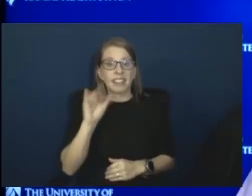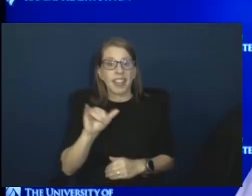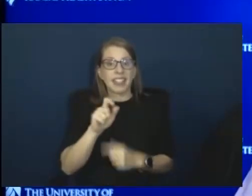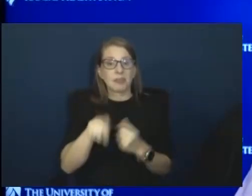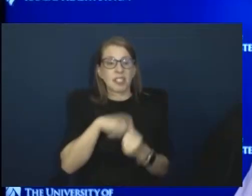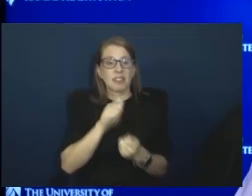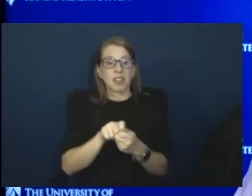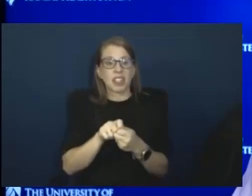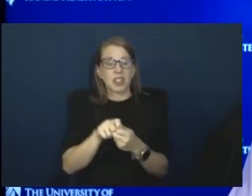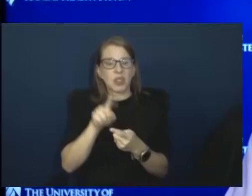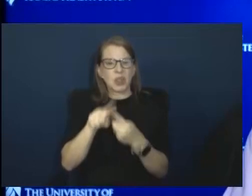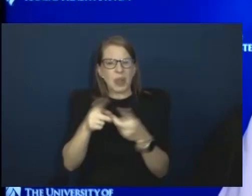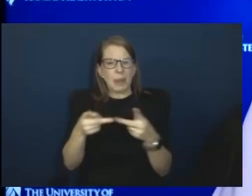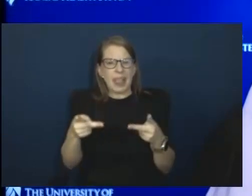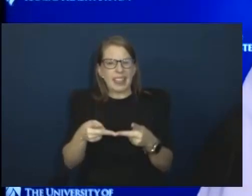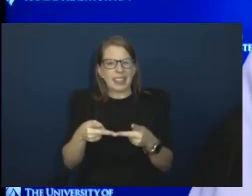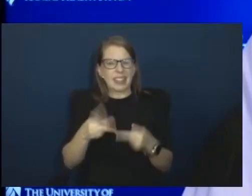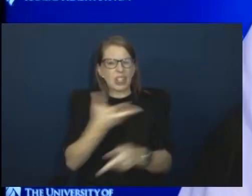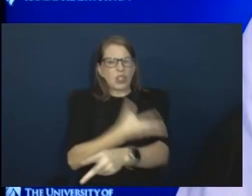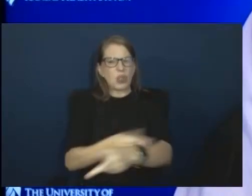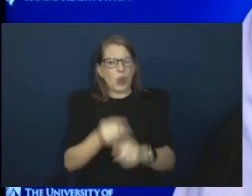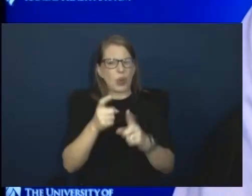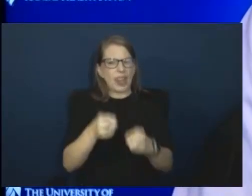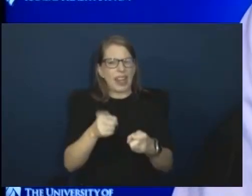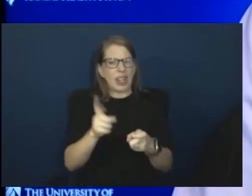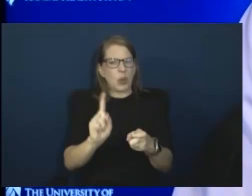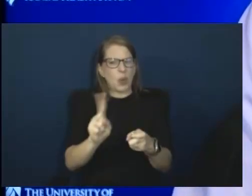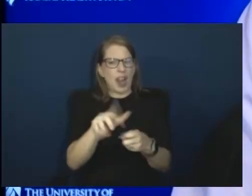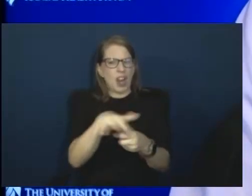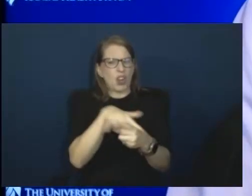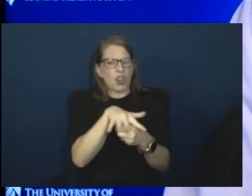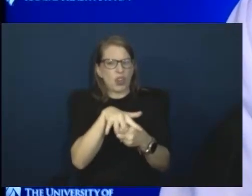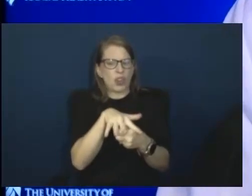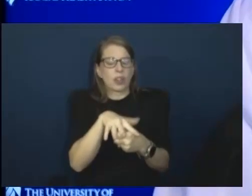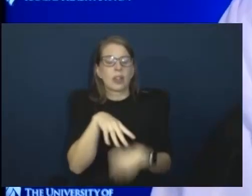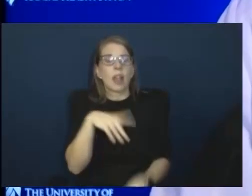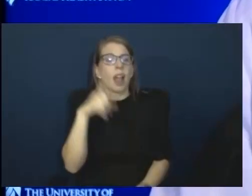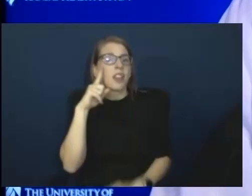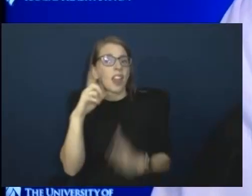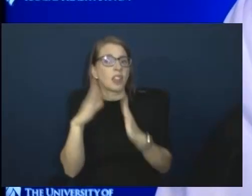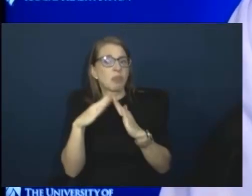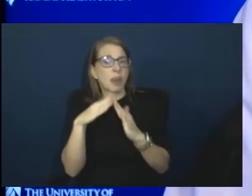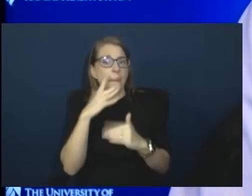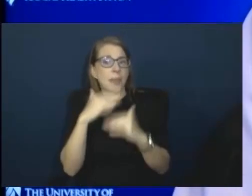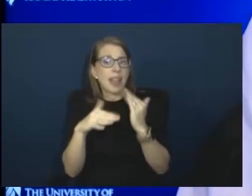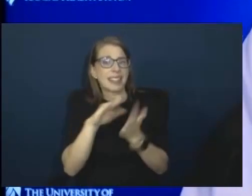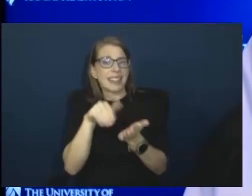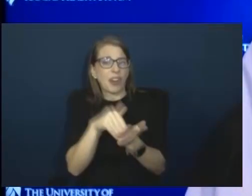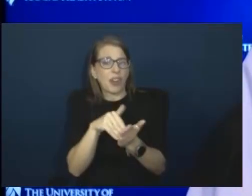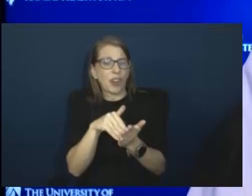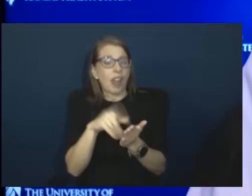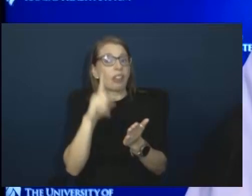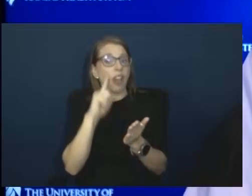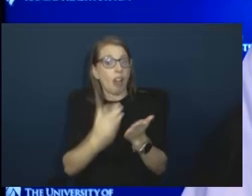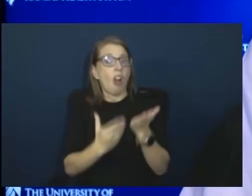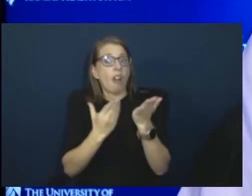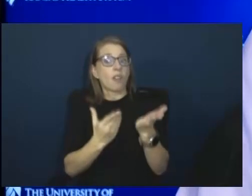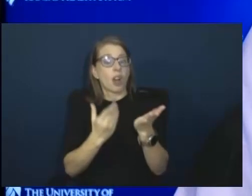you are donating at. I thought Community Blood Center was offering or